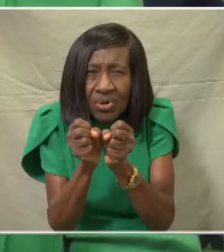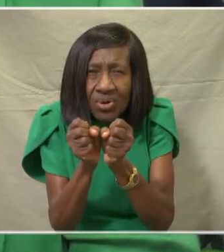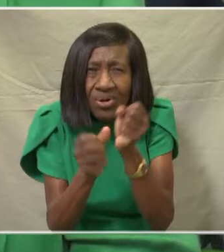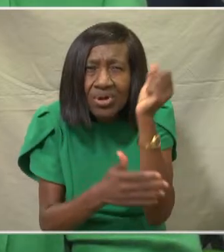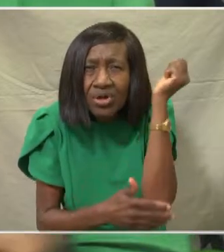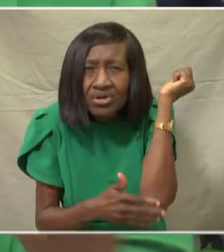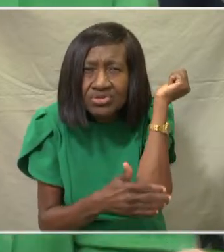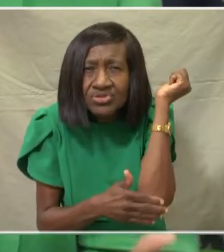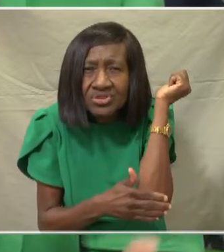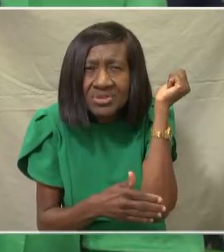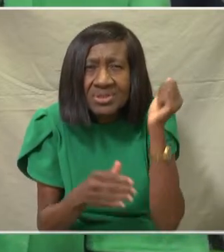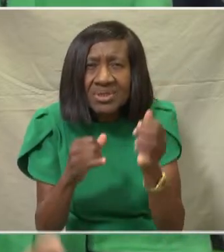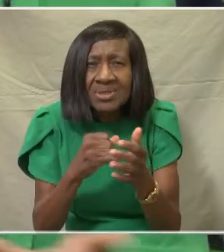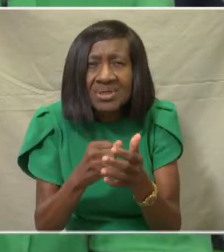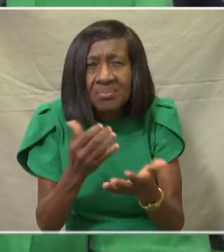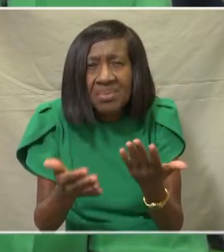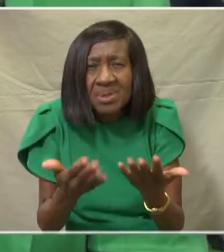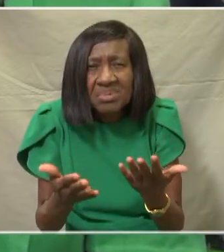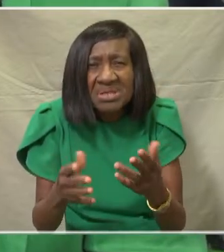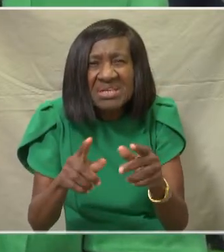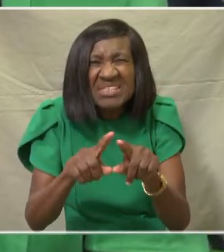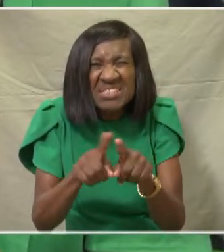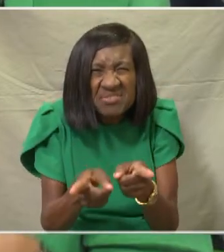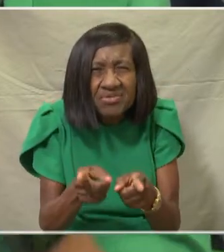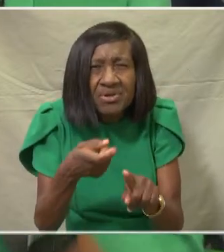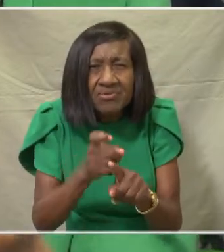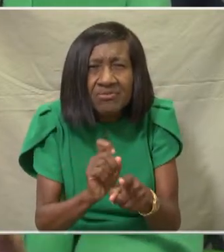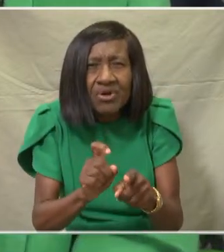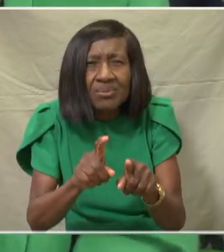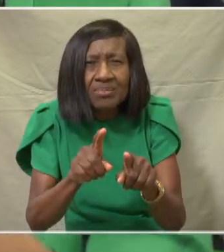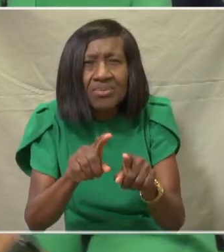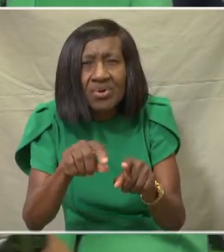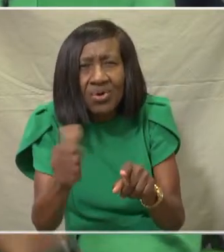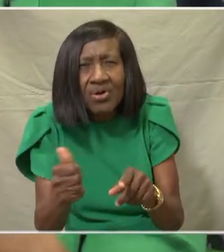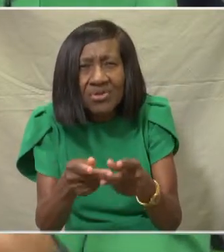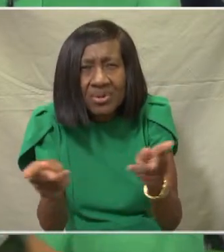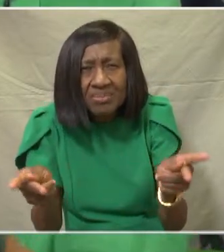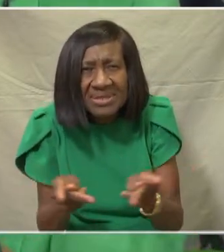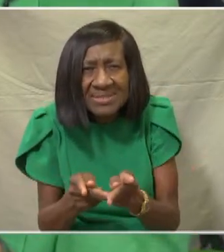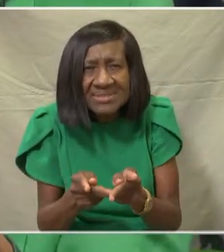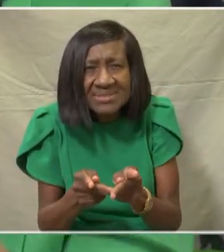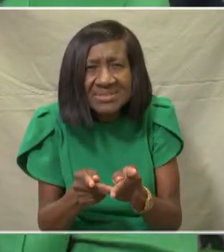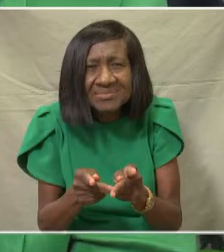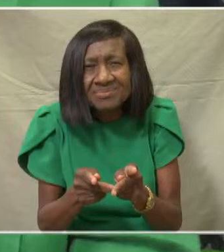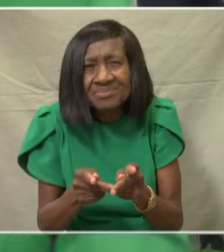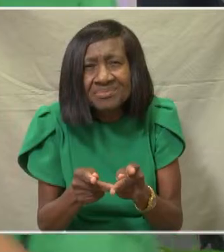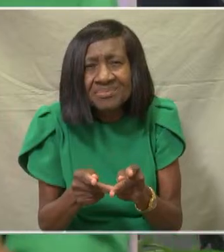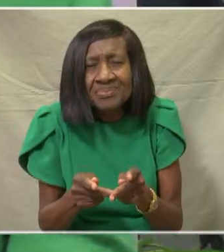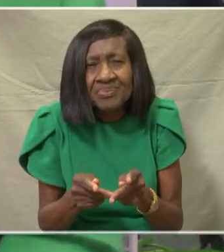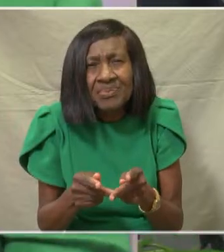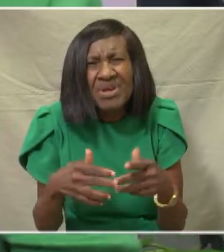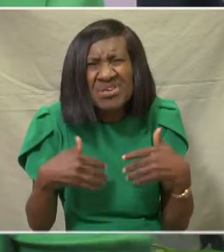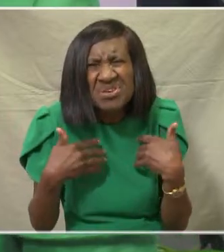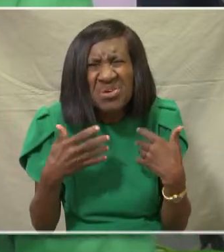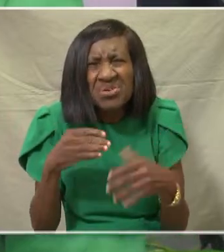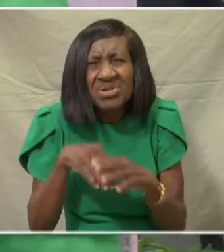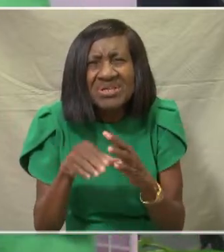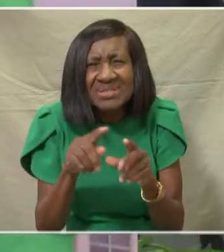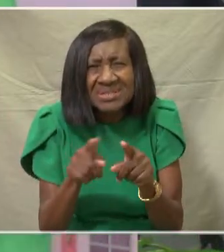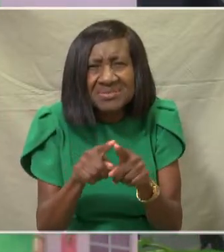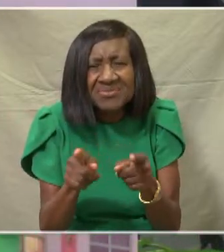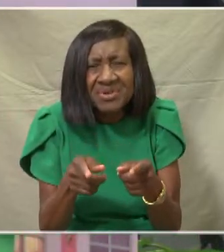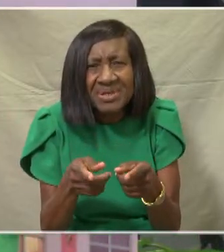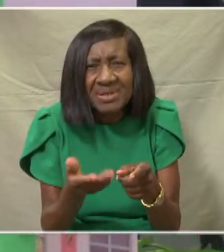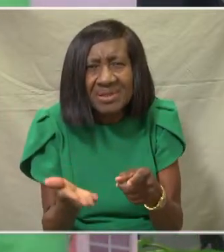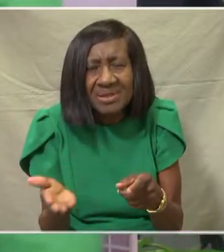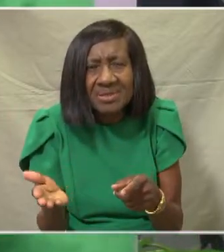be different from many other places, and you observe that it's a bit younger in the civic process in certain ways. Are